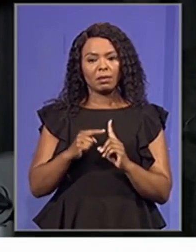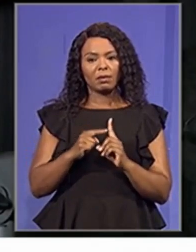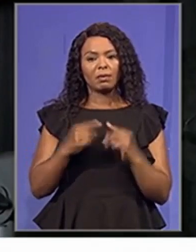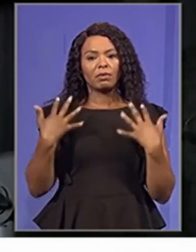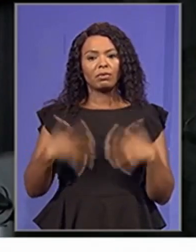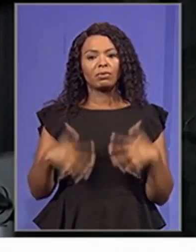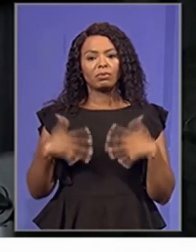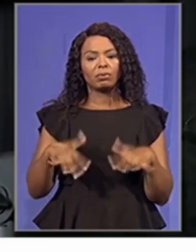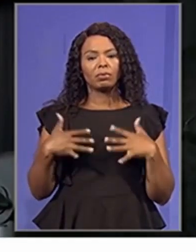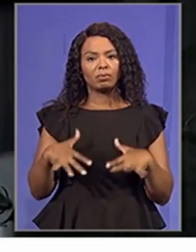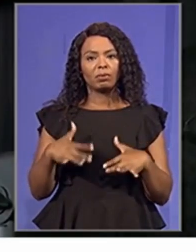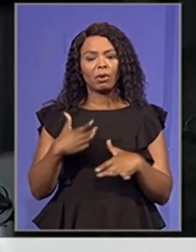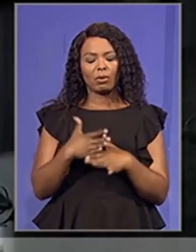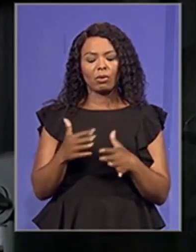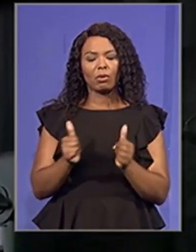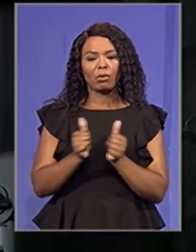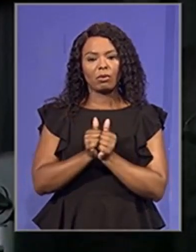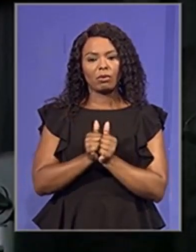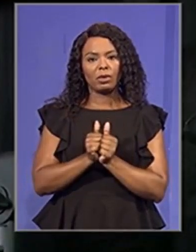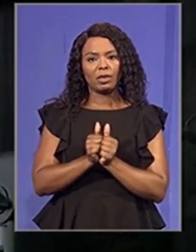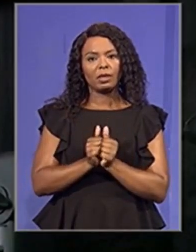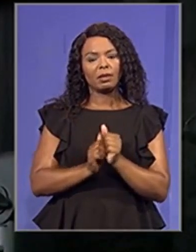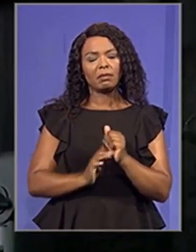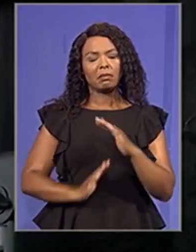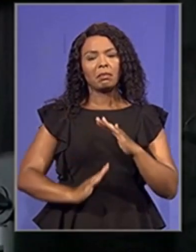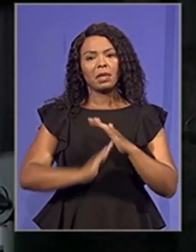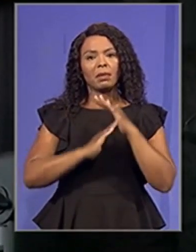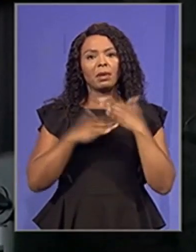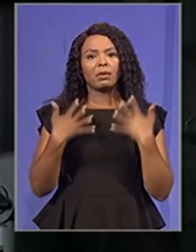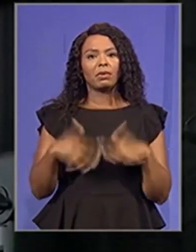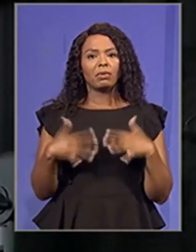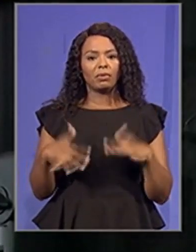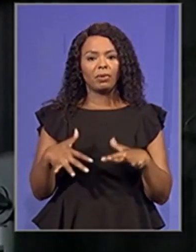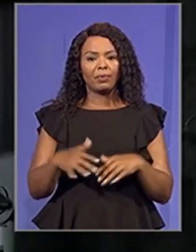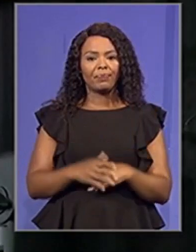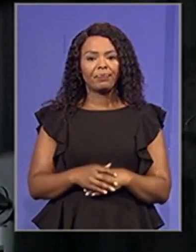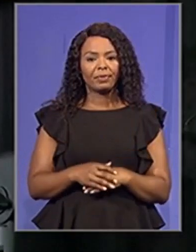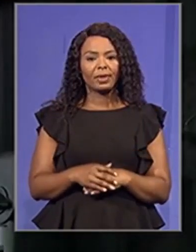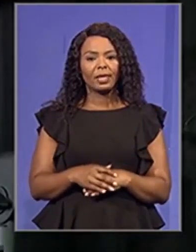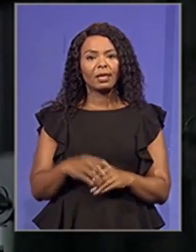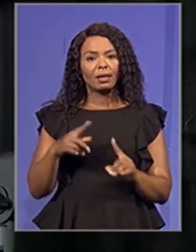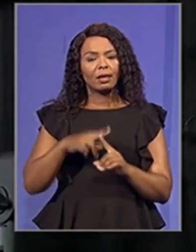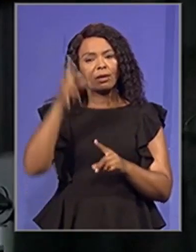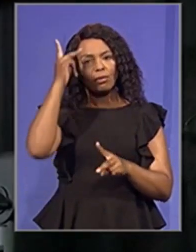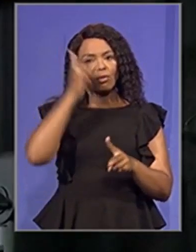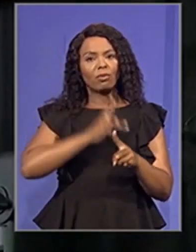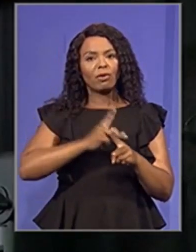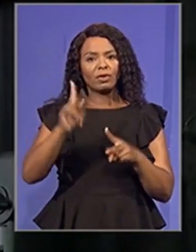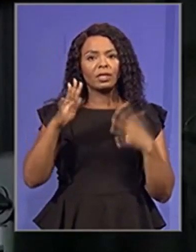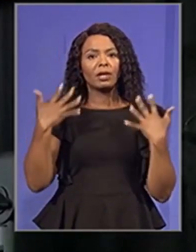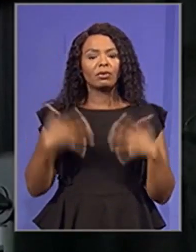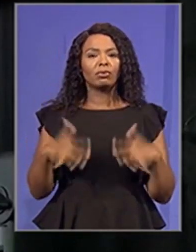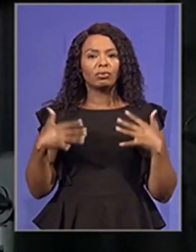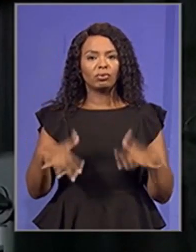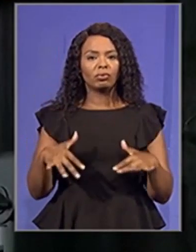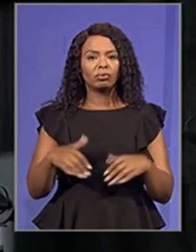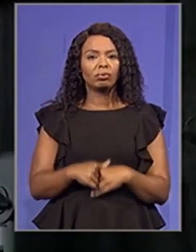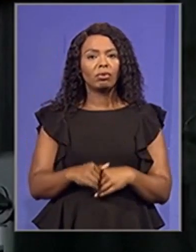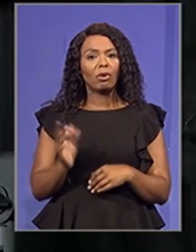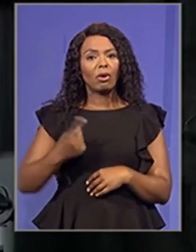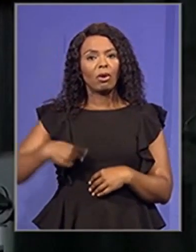of a colleague, because that's what it was. Deep loss of a professional, a deep loss of a soldier.